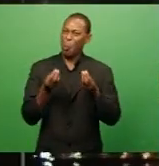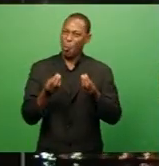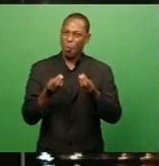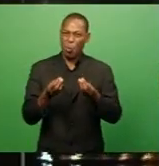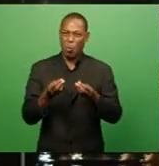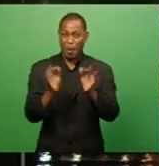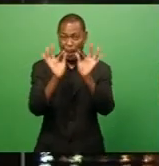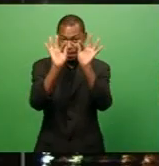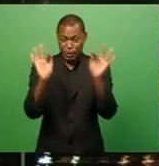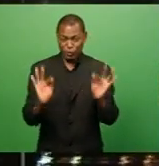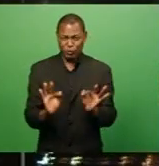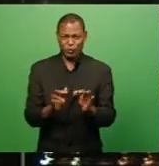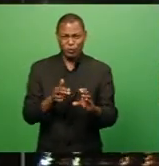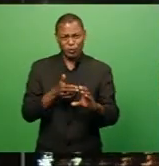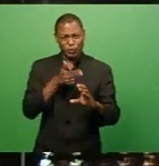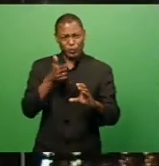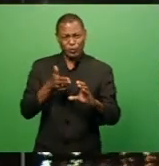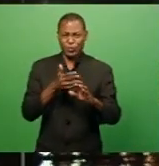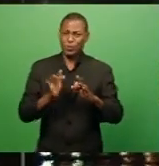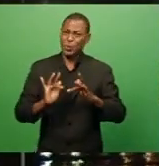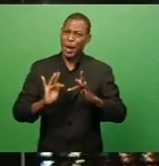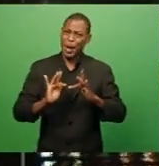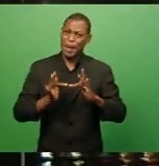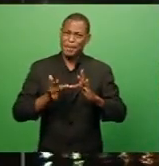videos by email to